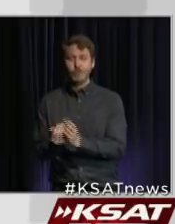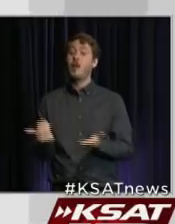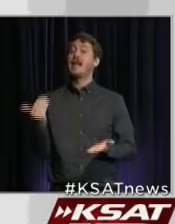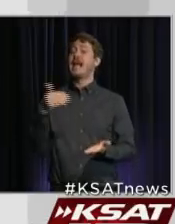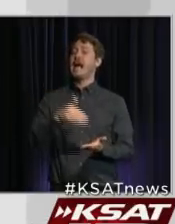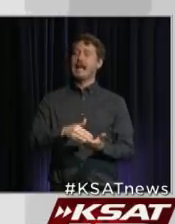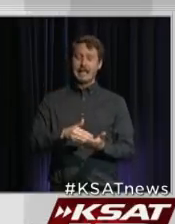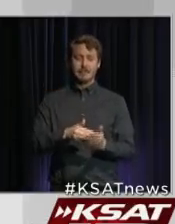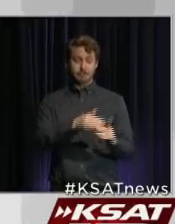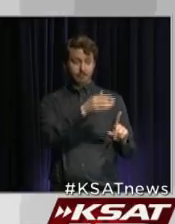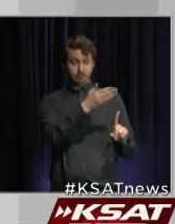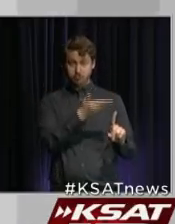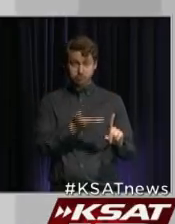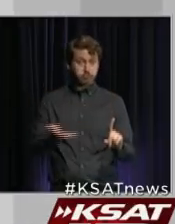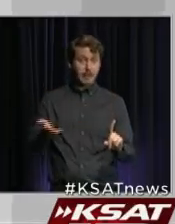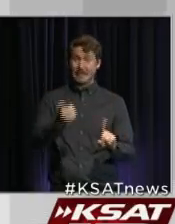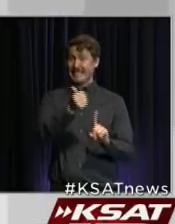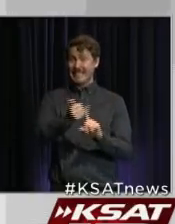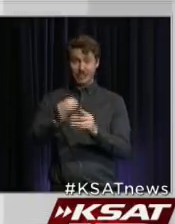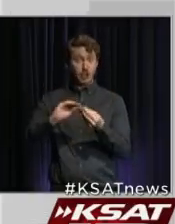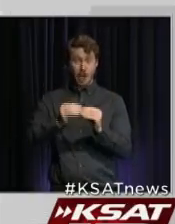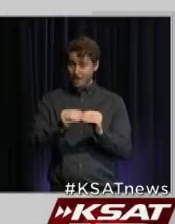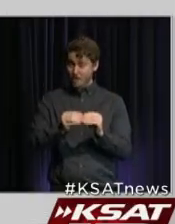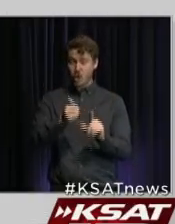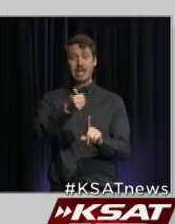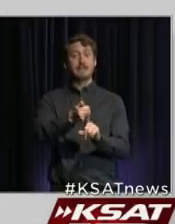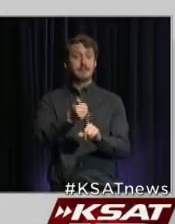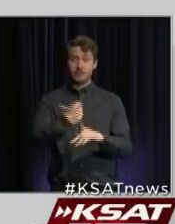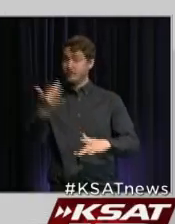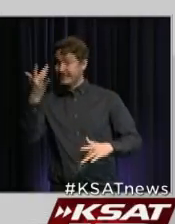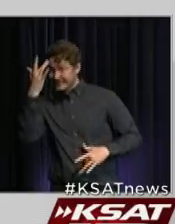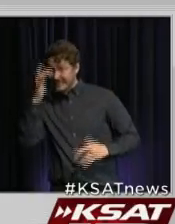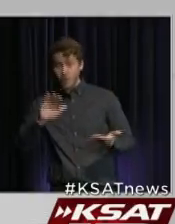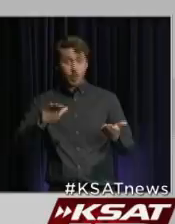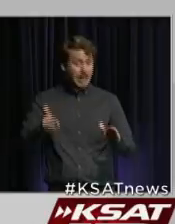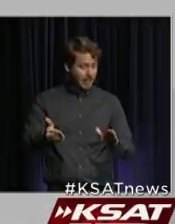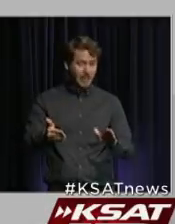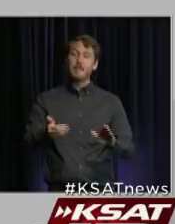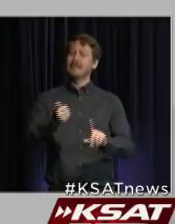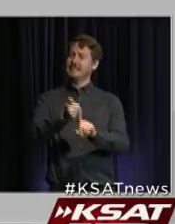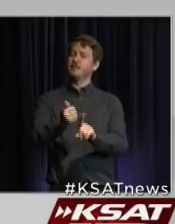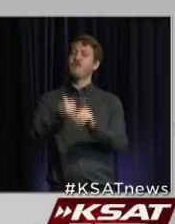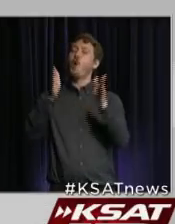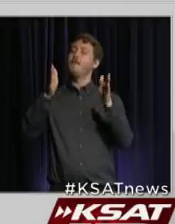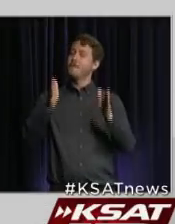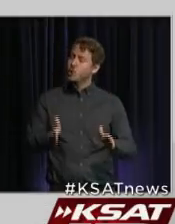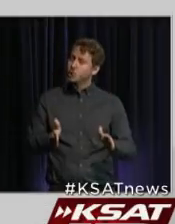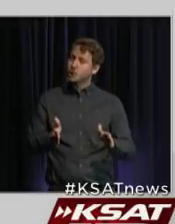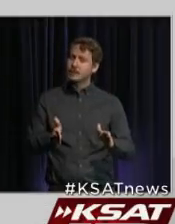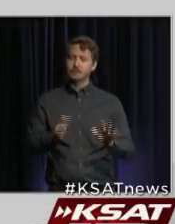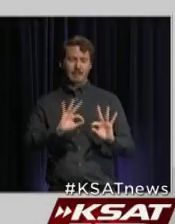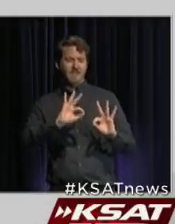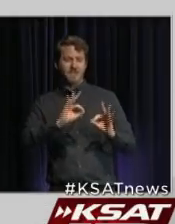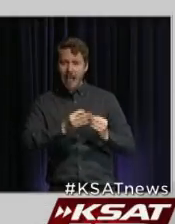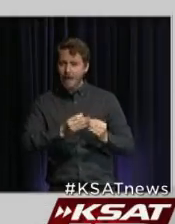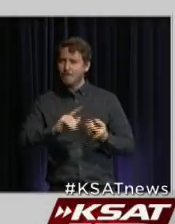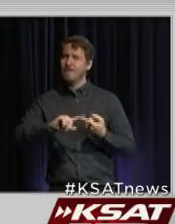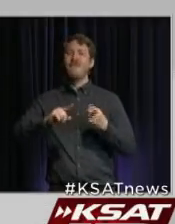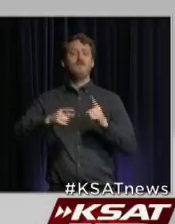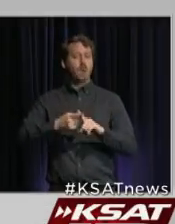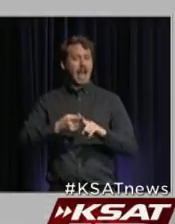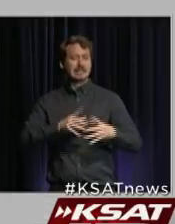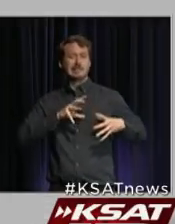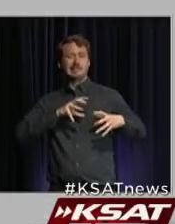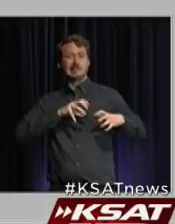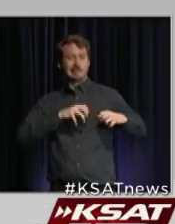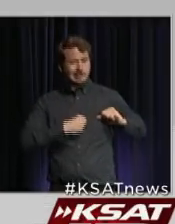remember that each one of these numbers, an illness or a death, is a loved one who is missed and who we're grieving over.